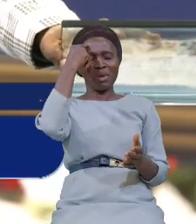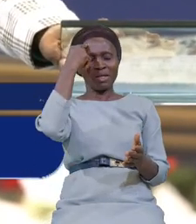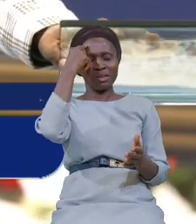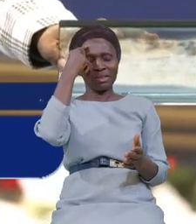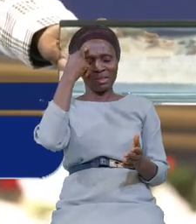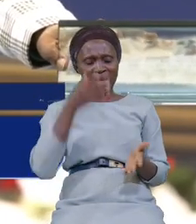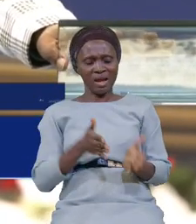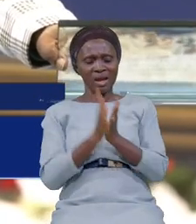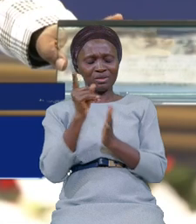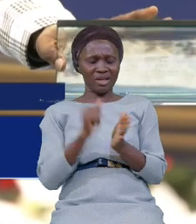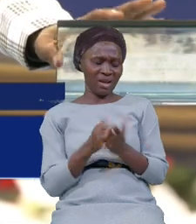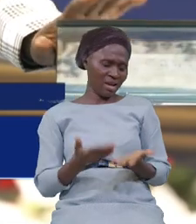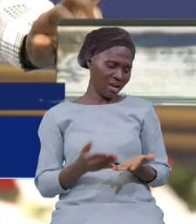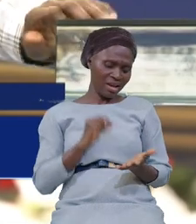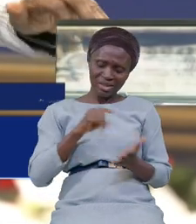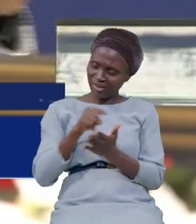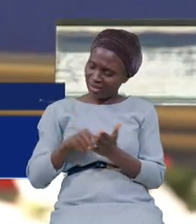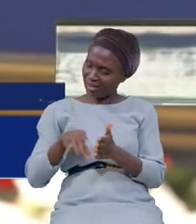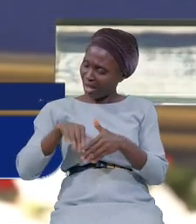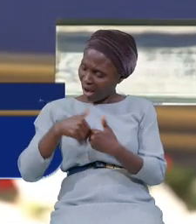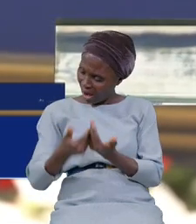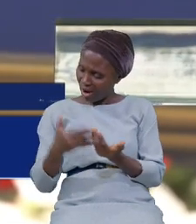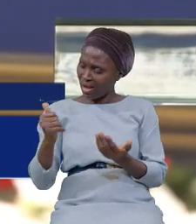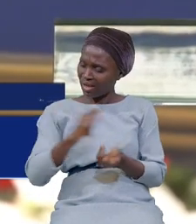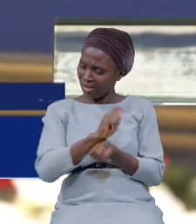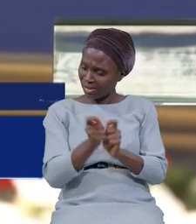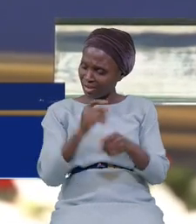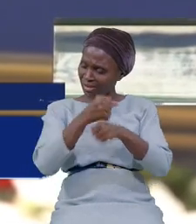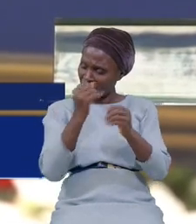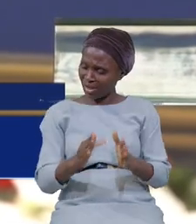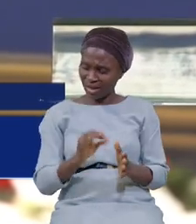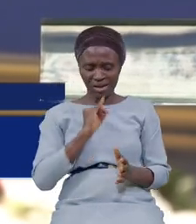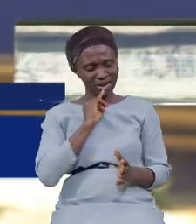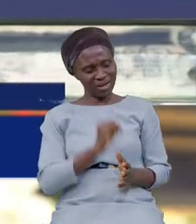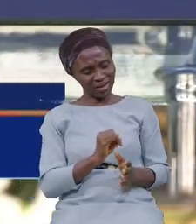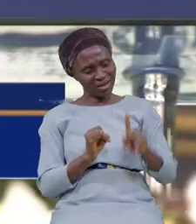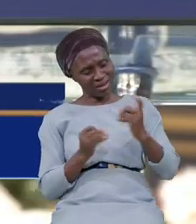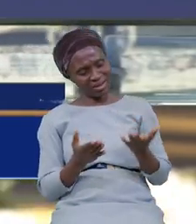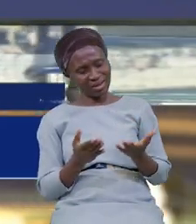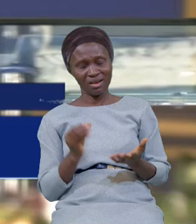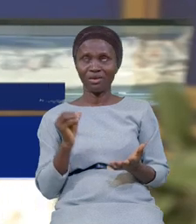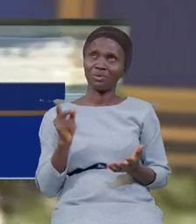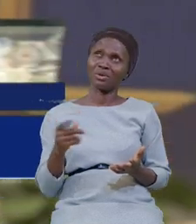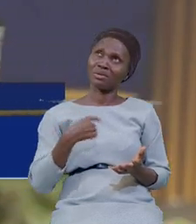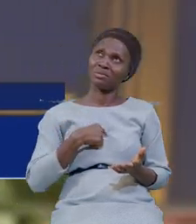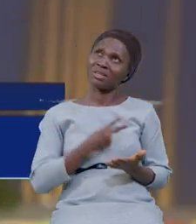change makers act? Okay, I have failed. Now, if you fail,